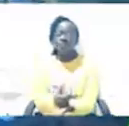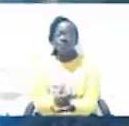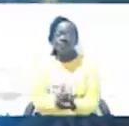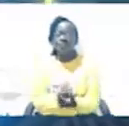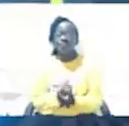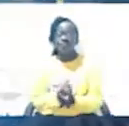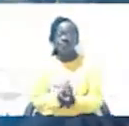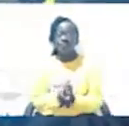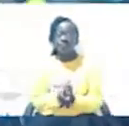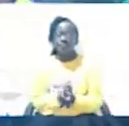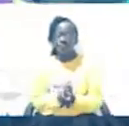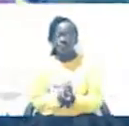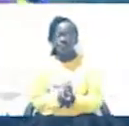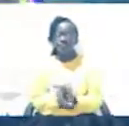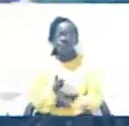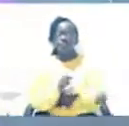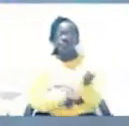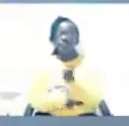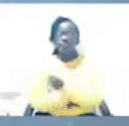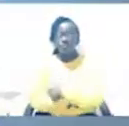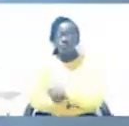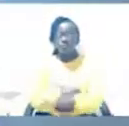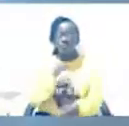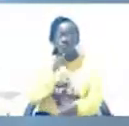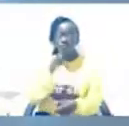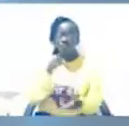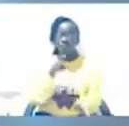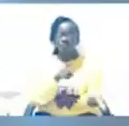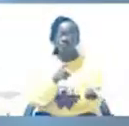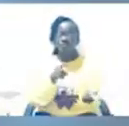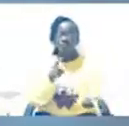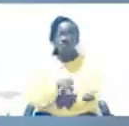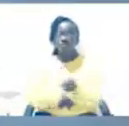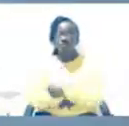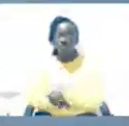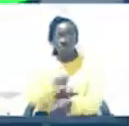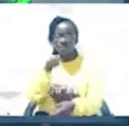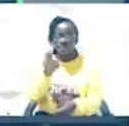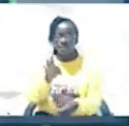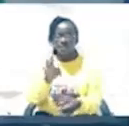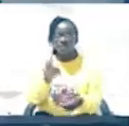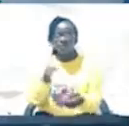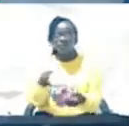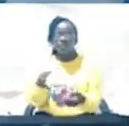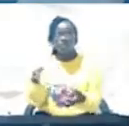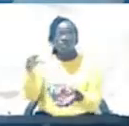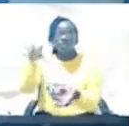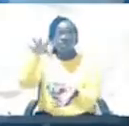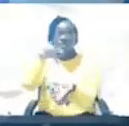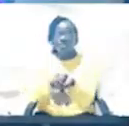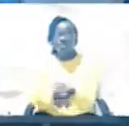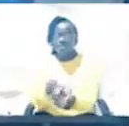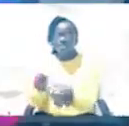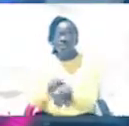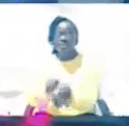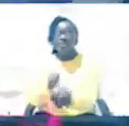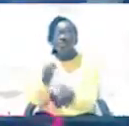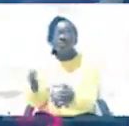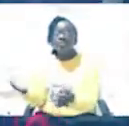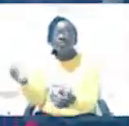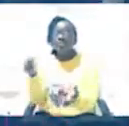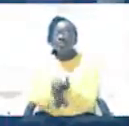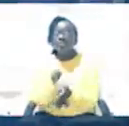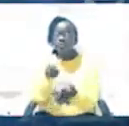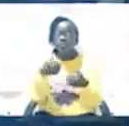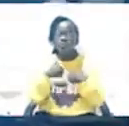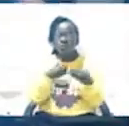Amen. Today is a day of recovery. Come on, shout